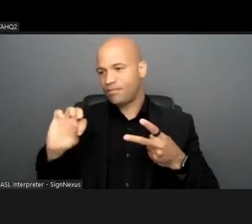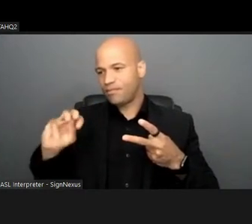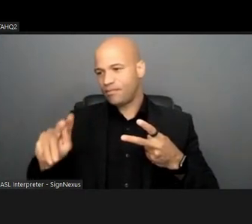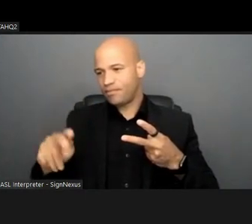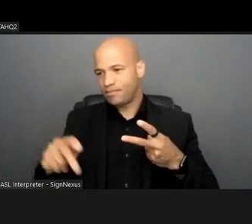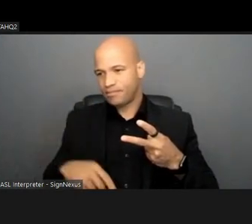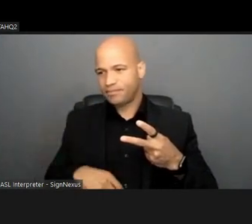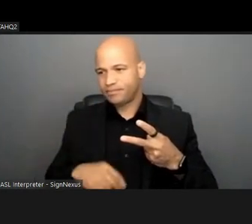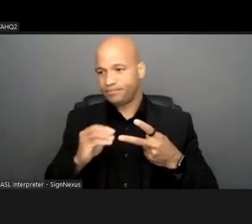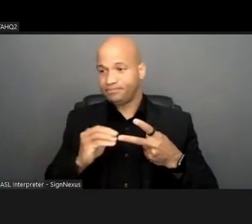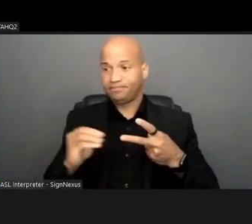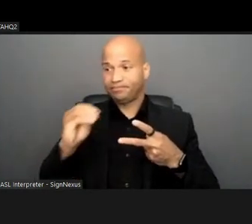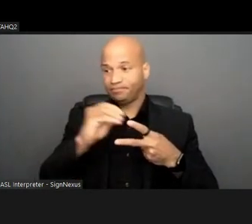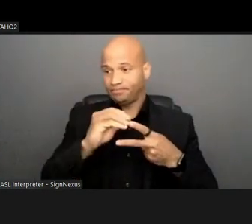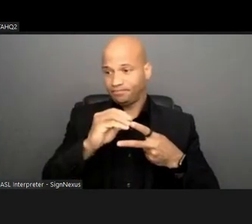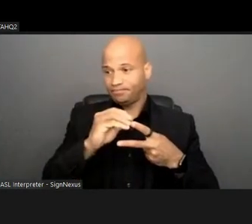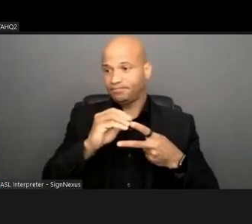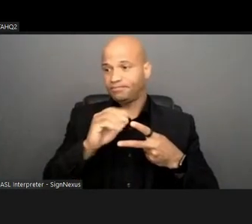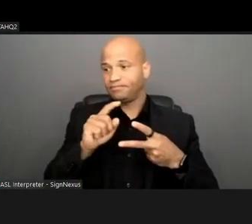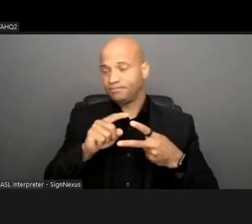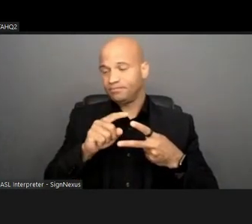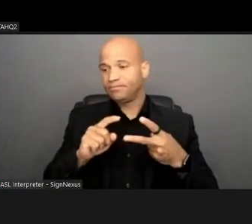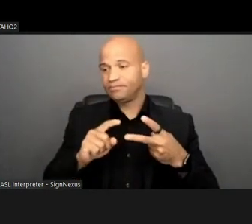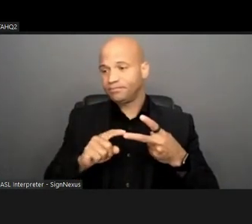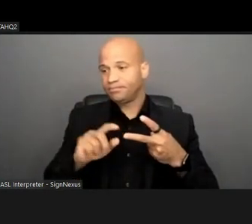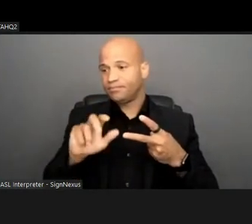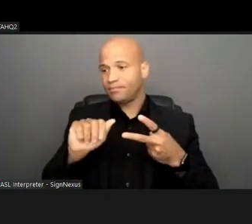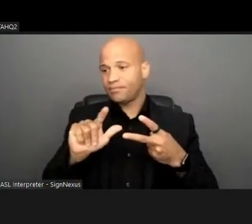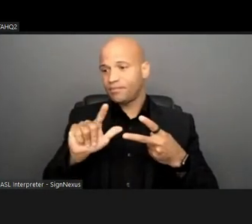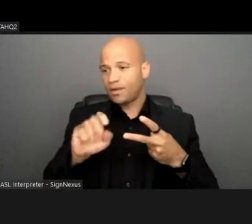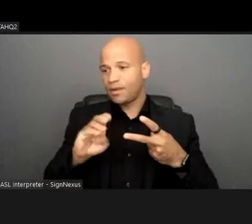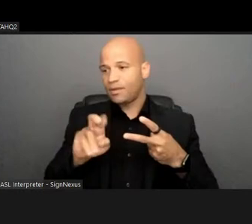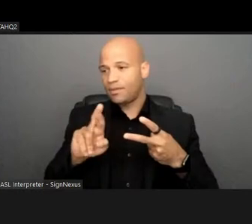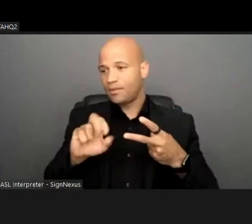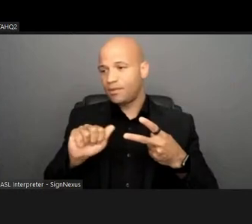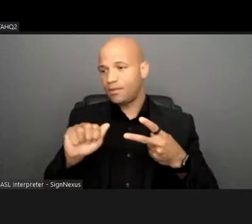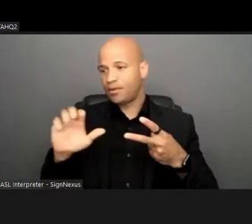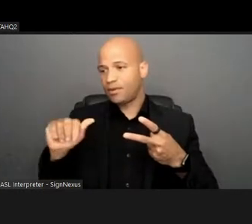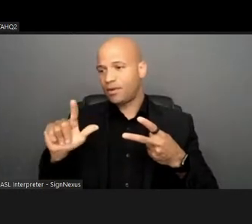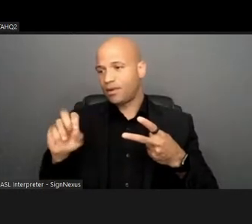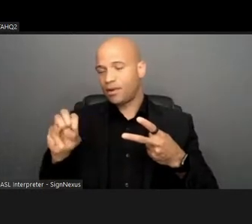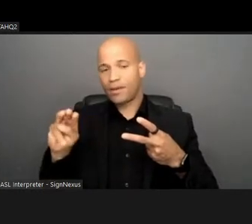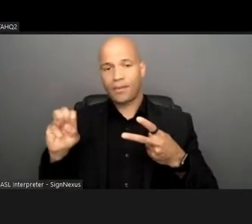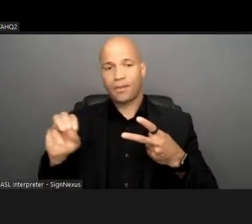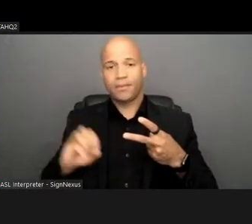our next speaker is Jonathan DeCamp followed by Alberto Alamo